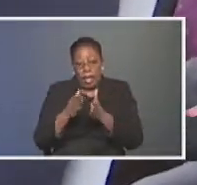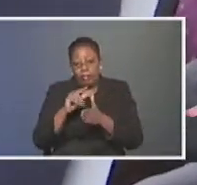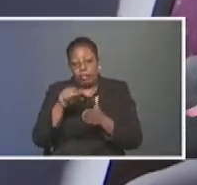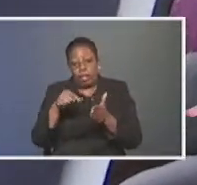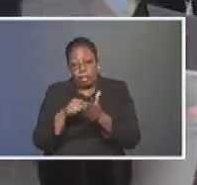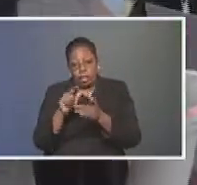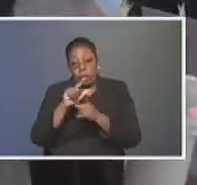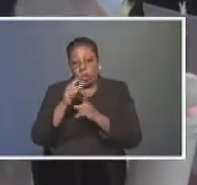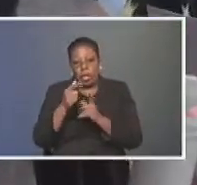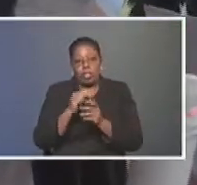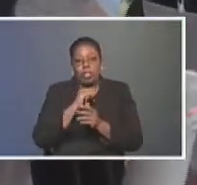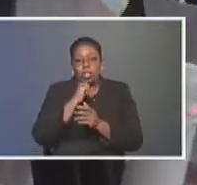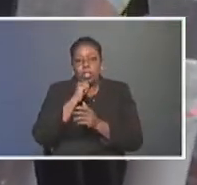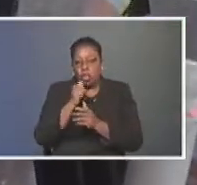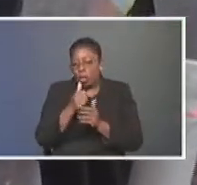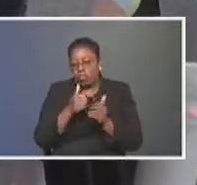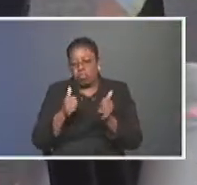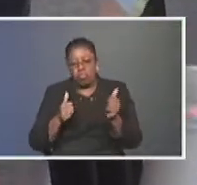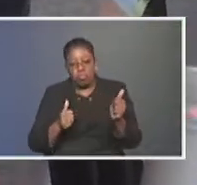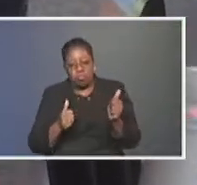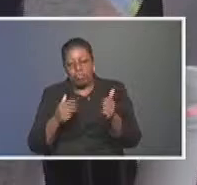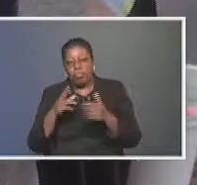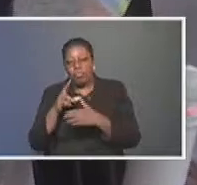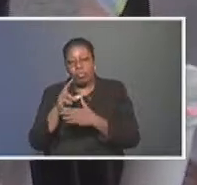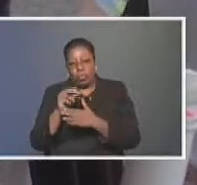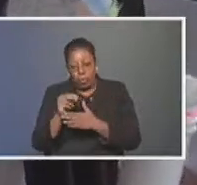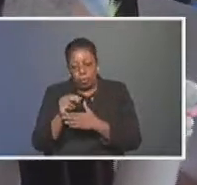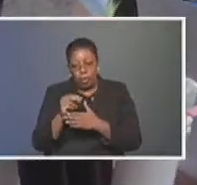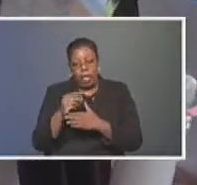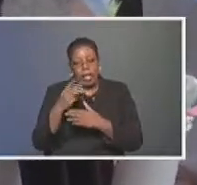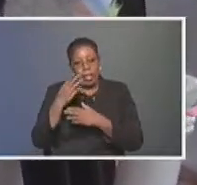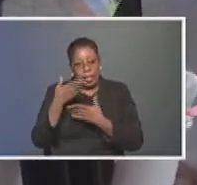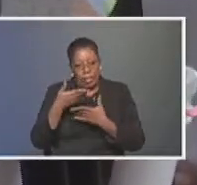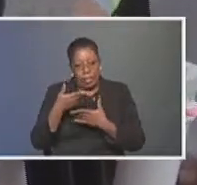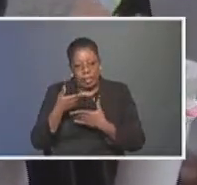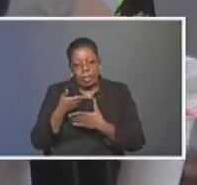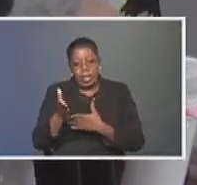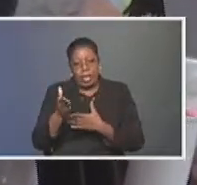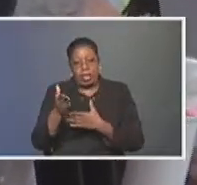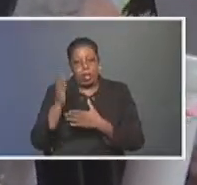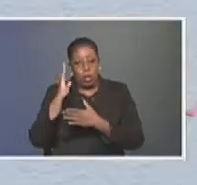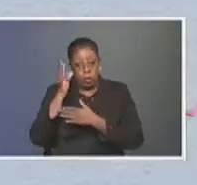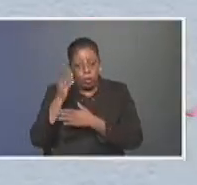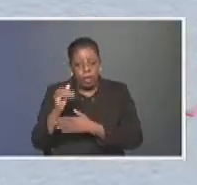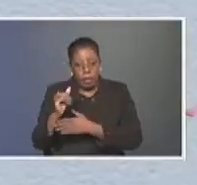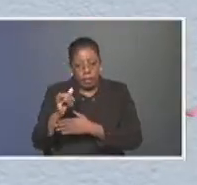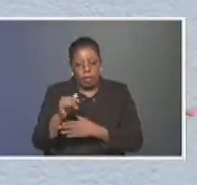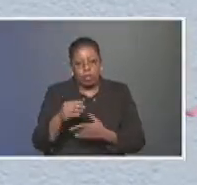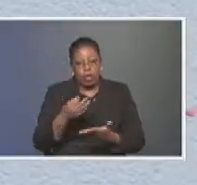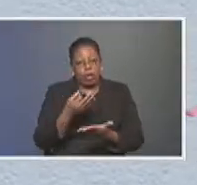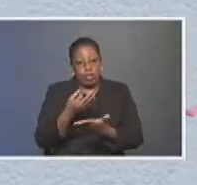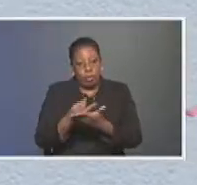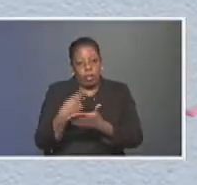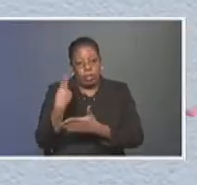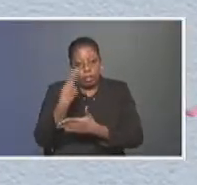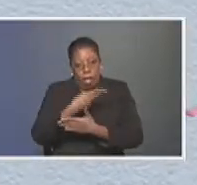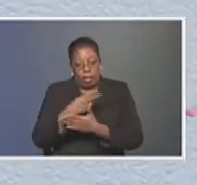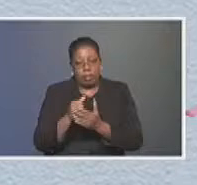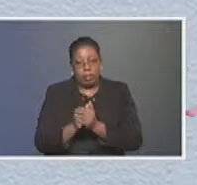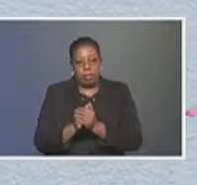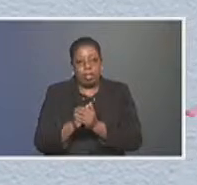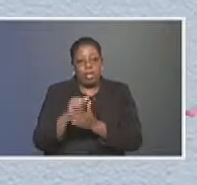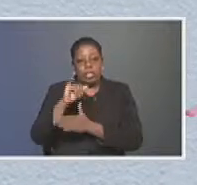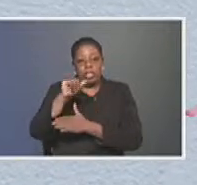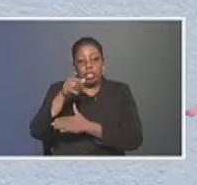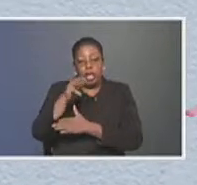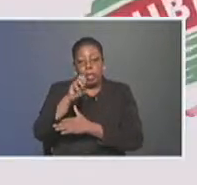location, they did not hesitate to step forward and offer to fund this multi-million-dollar project. The directors of JML